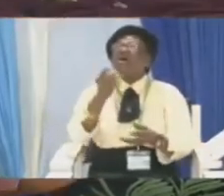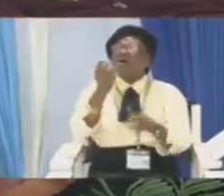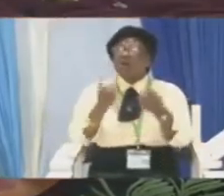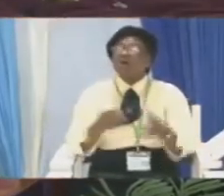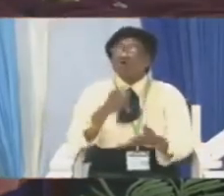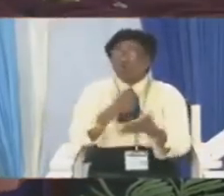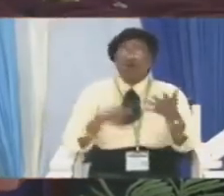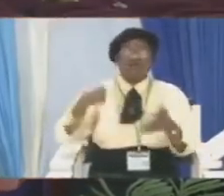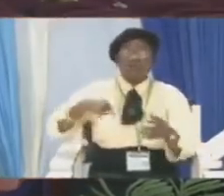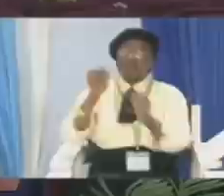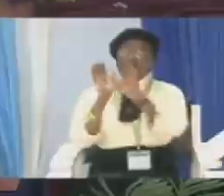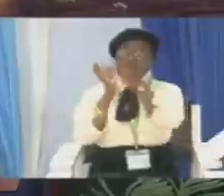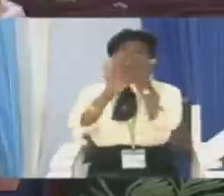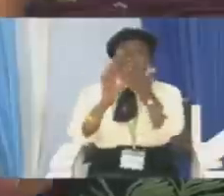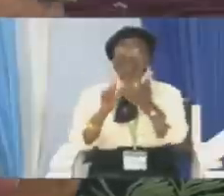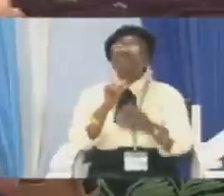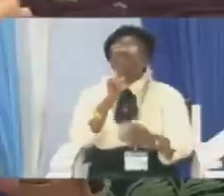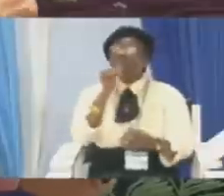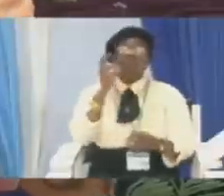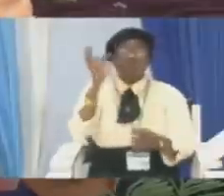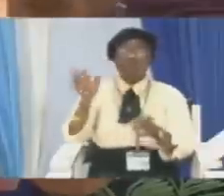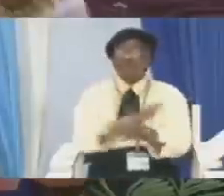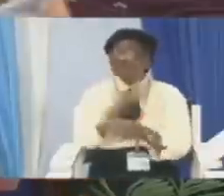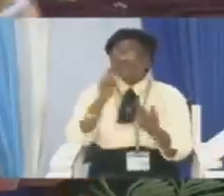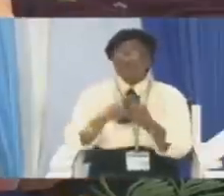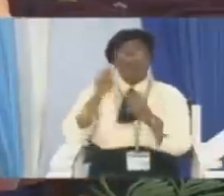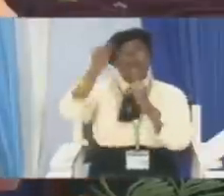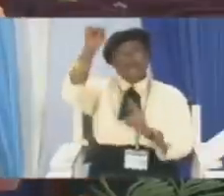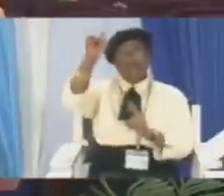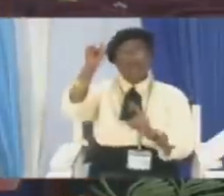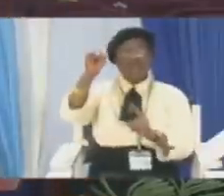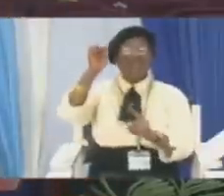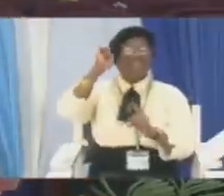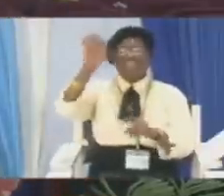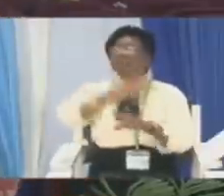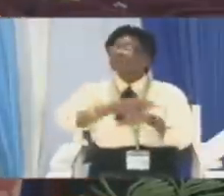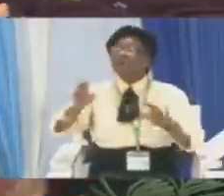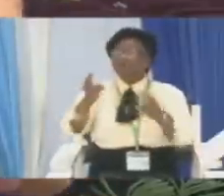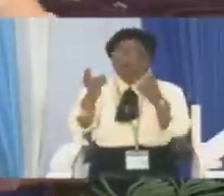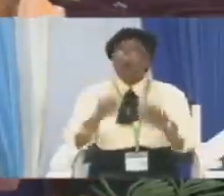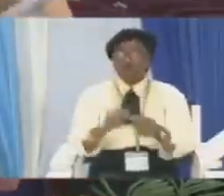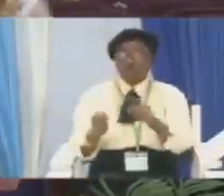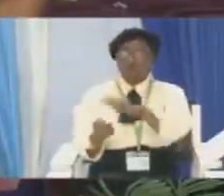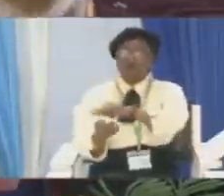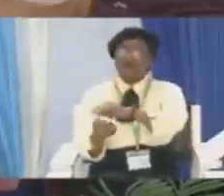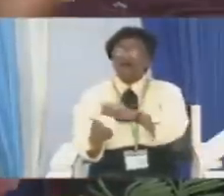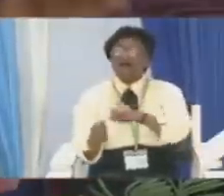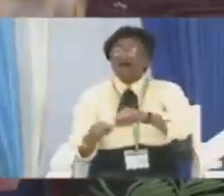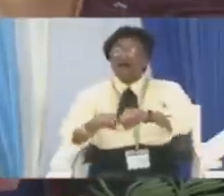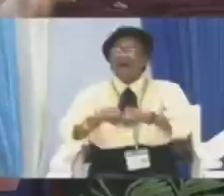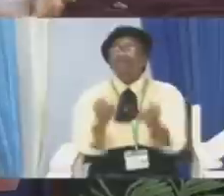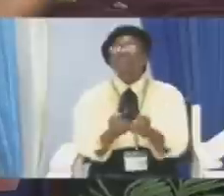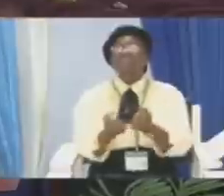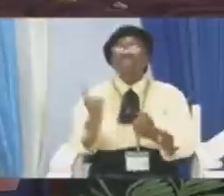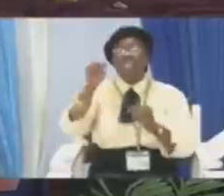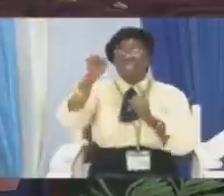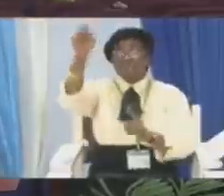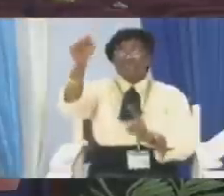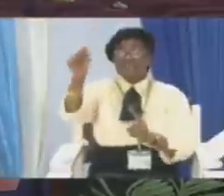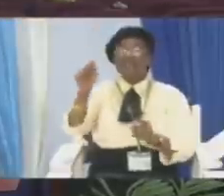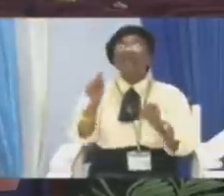him. Jesus Christ does not want to associate himself with anything that is